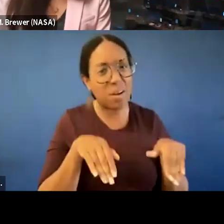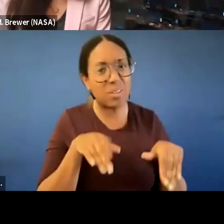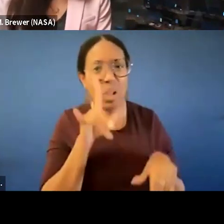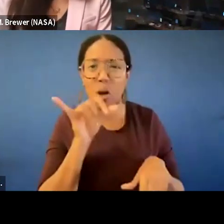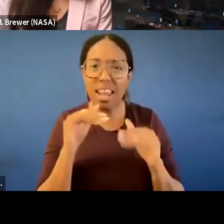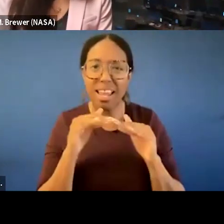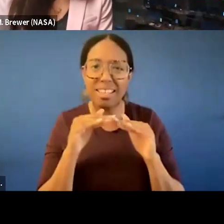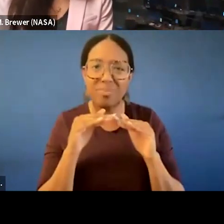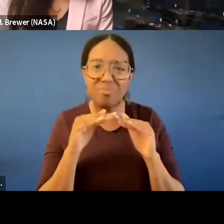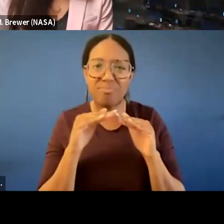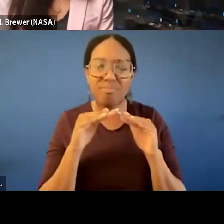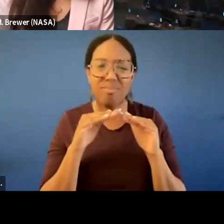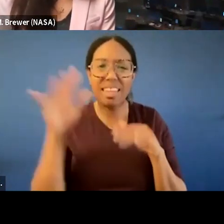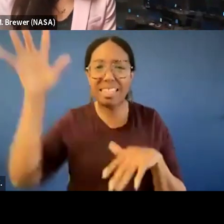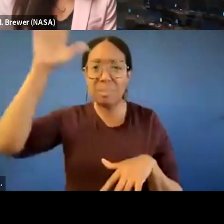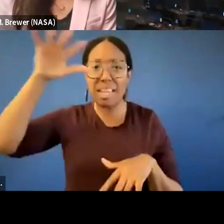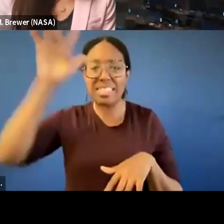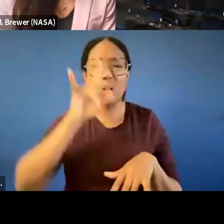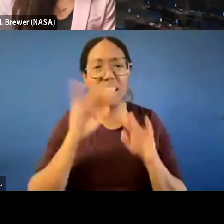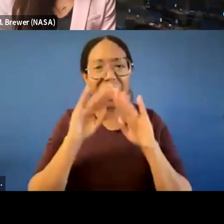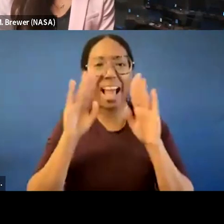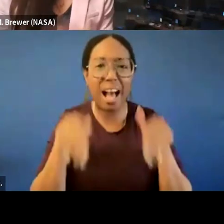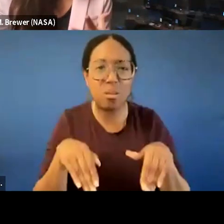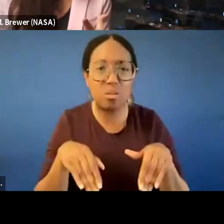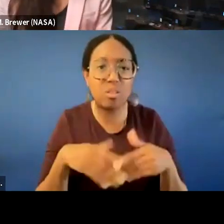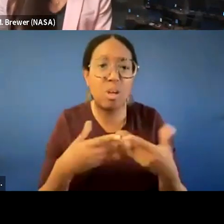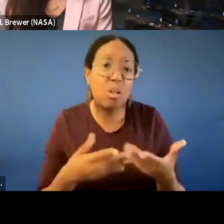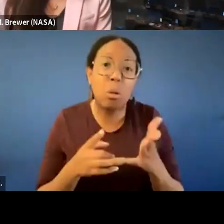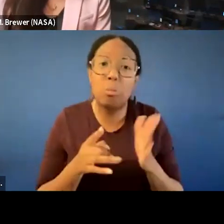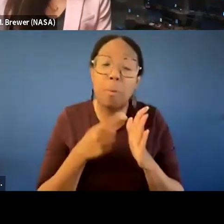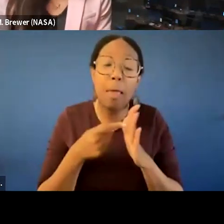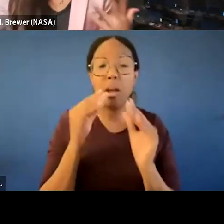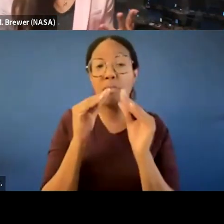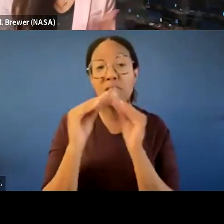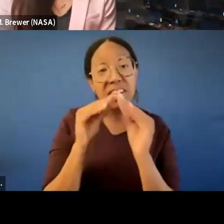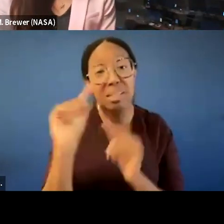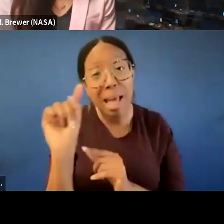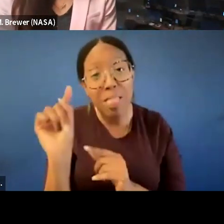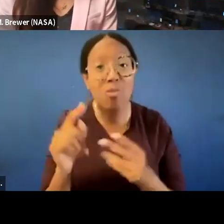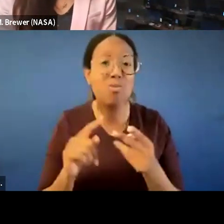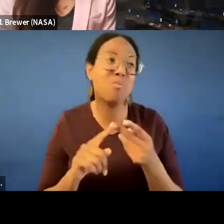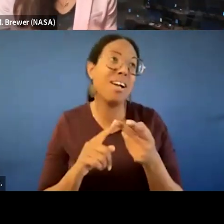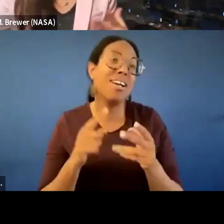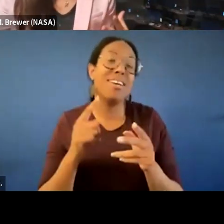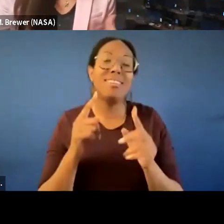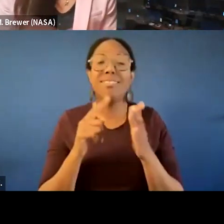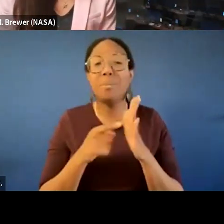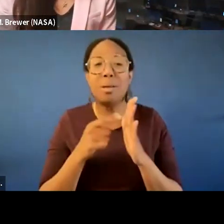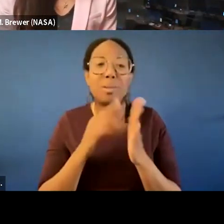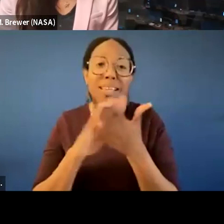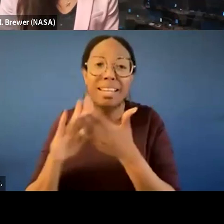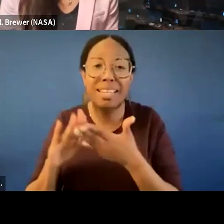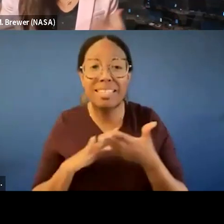space for 25 years. And so sometimes we have to fix the toilet. And so anyway, we work together on various